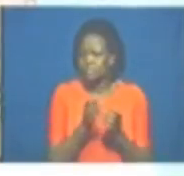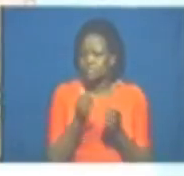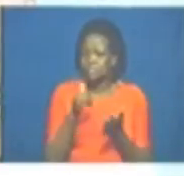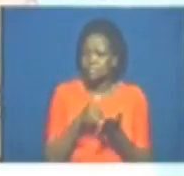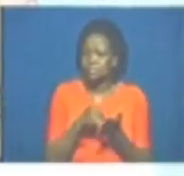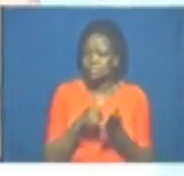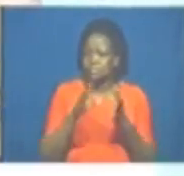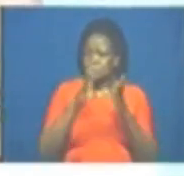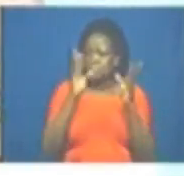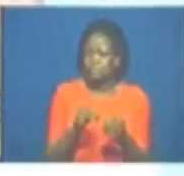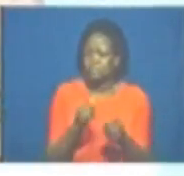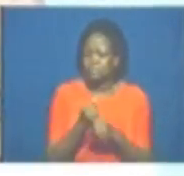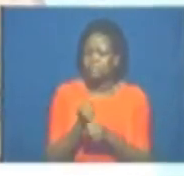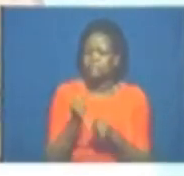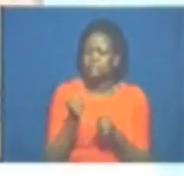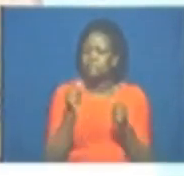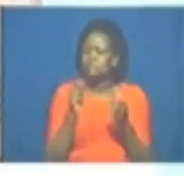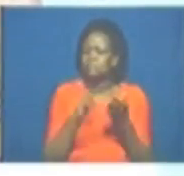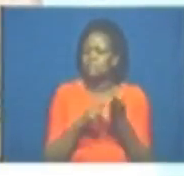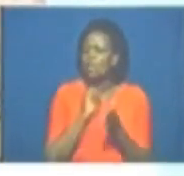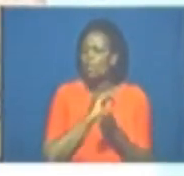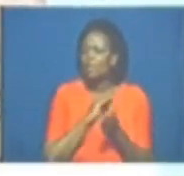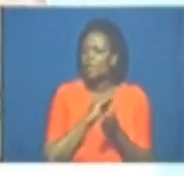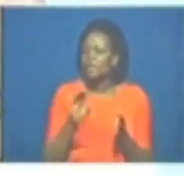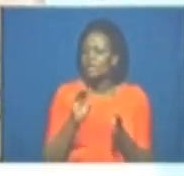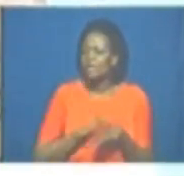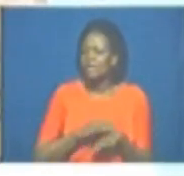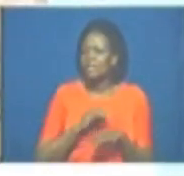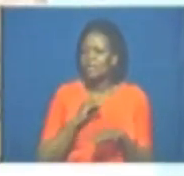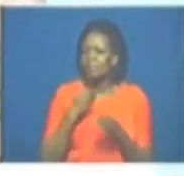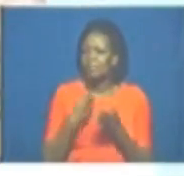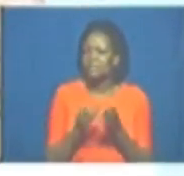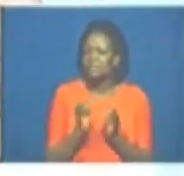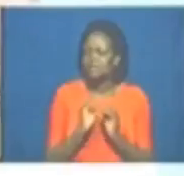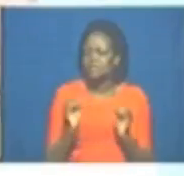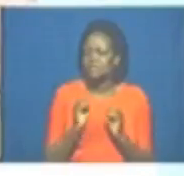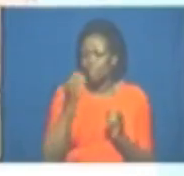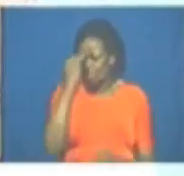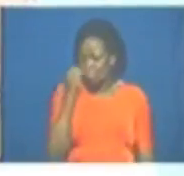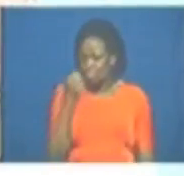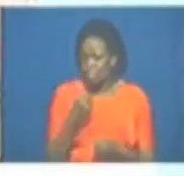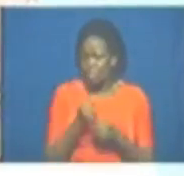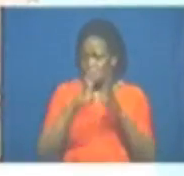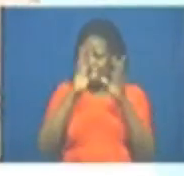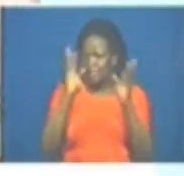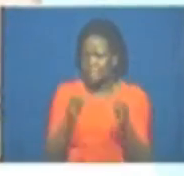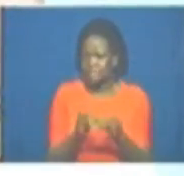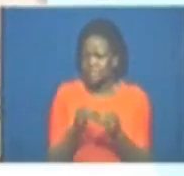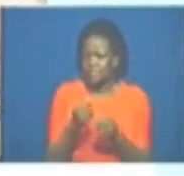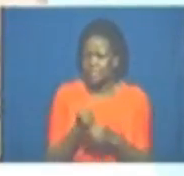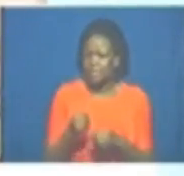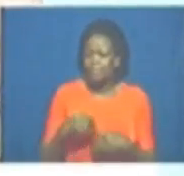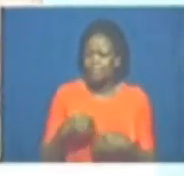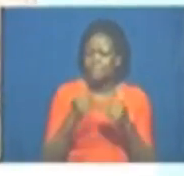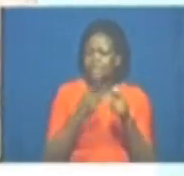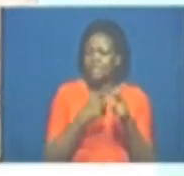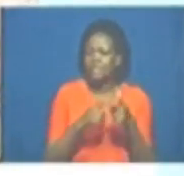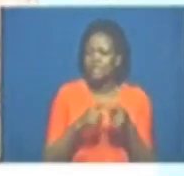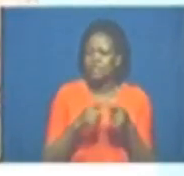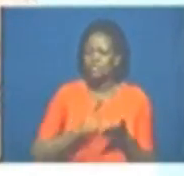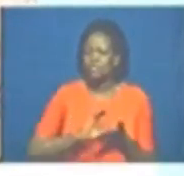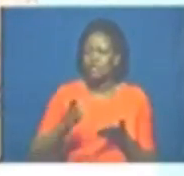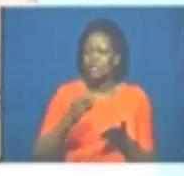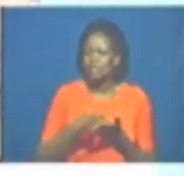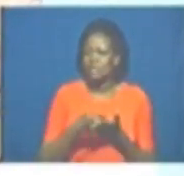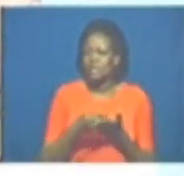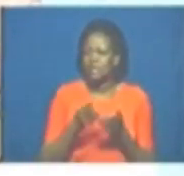budget making. So, you know, you cannot complain that your area is not getting money, because you are the ones who make the budget making process. You are the ones who allocate the money. So